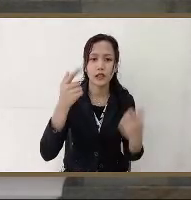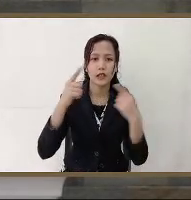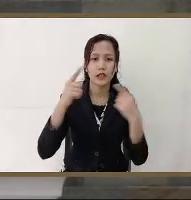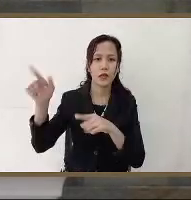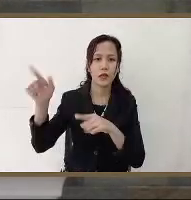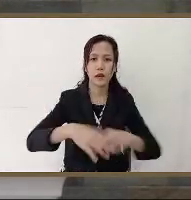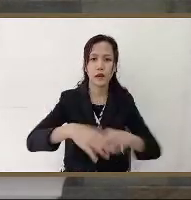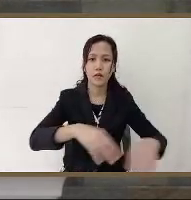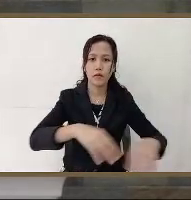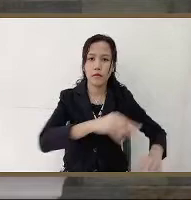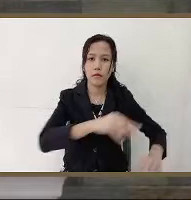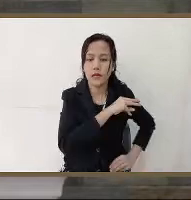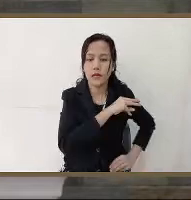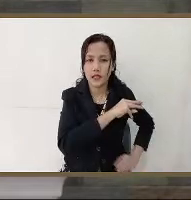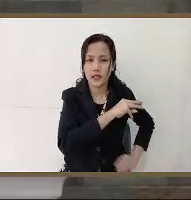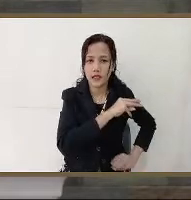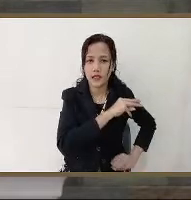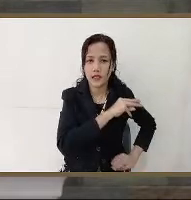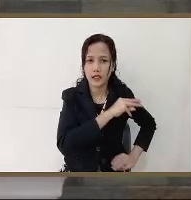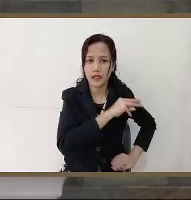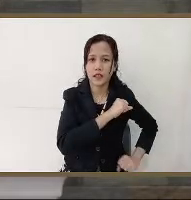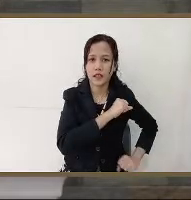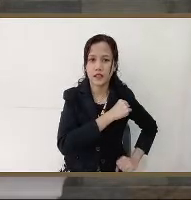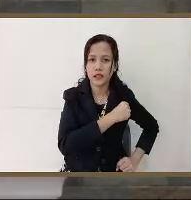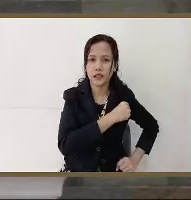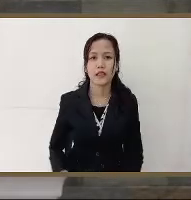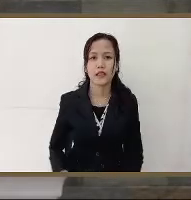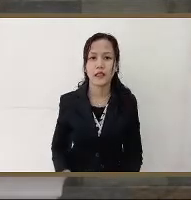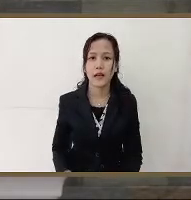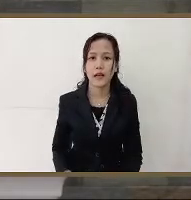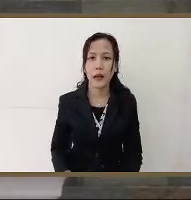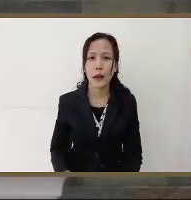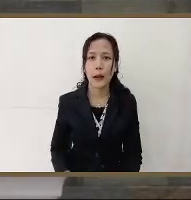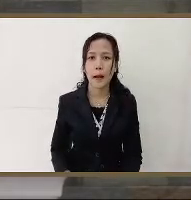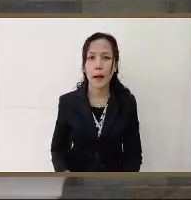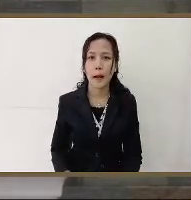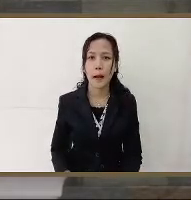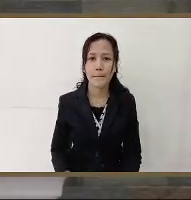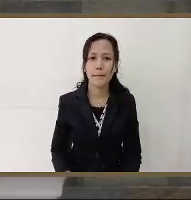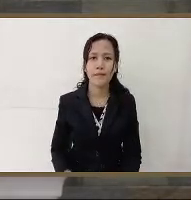Okay? Military campaigns. And yet,